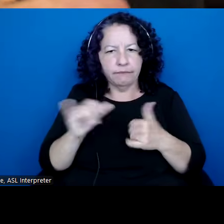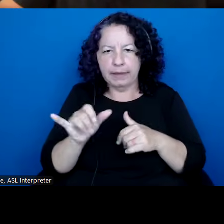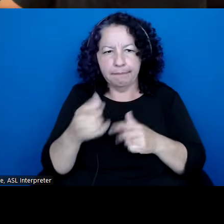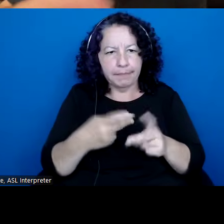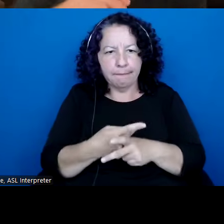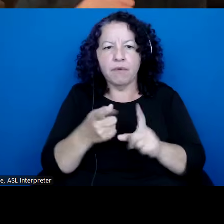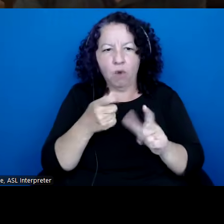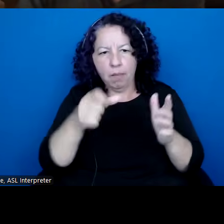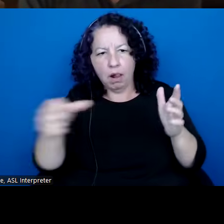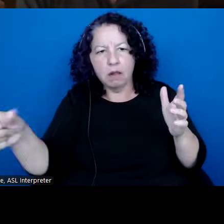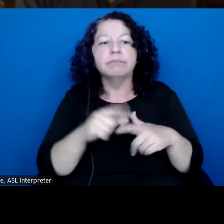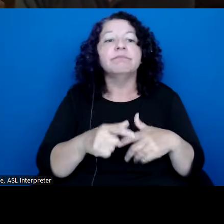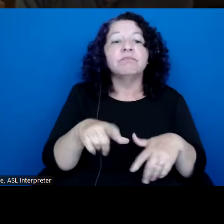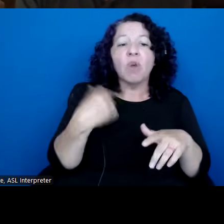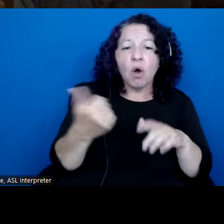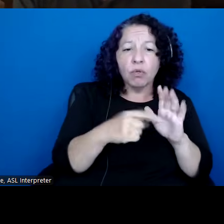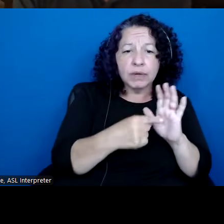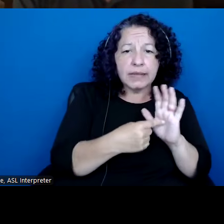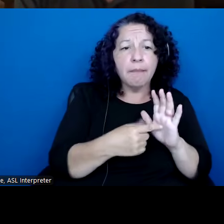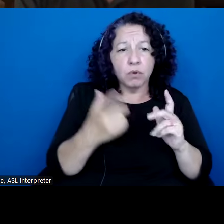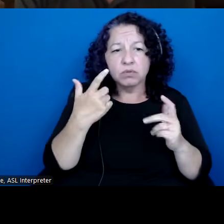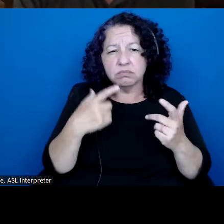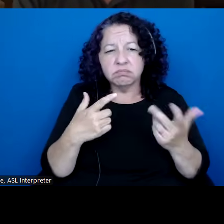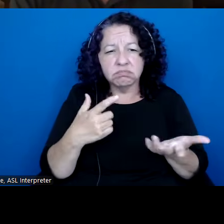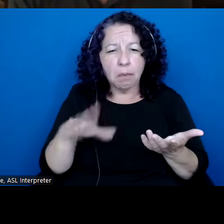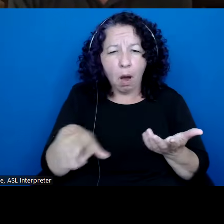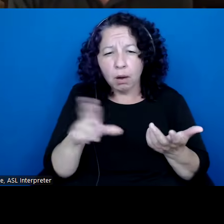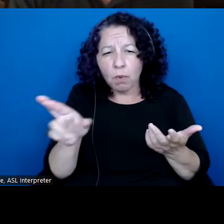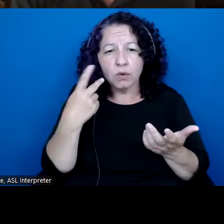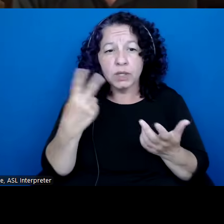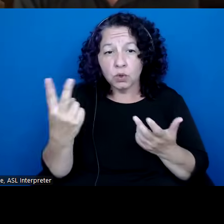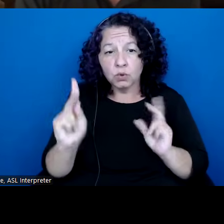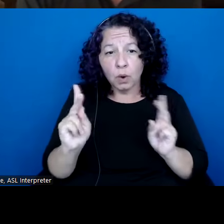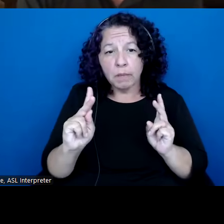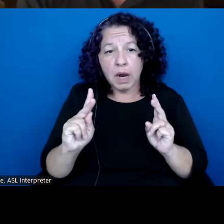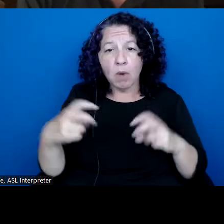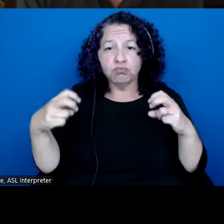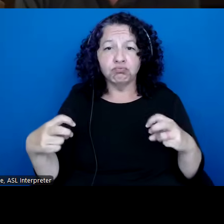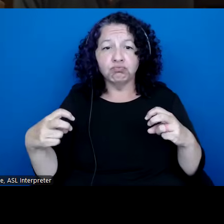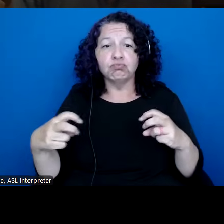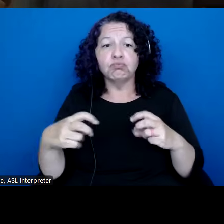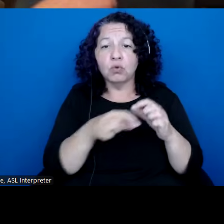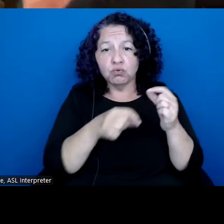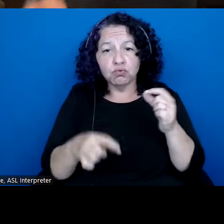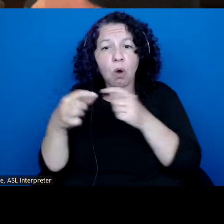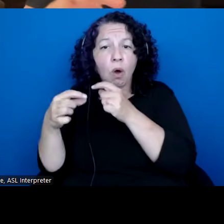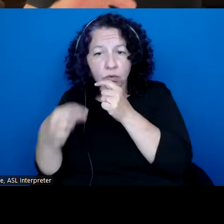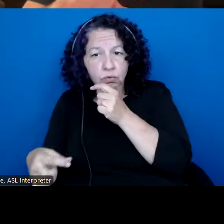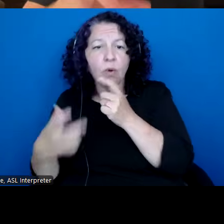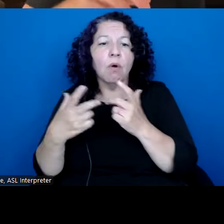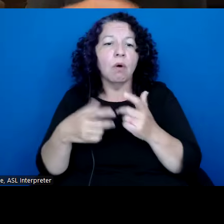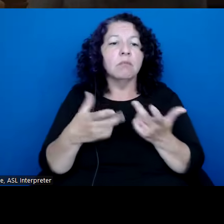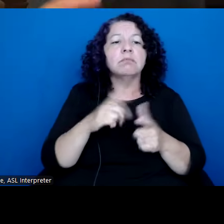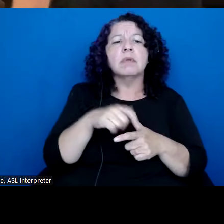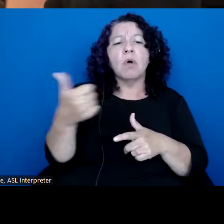For example, down there at the bottom right, you see two people drinking from straws again. But then what I'm showing